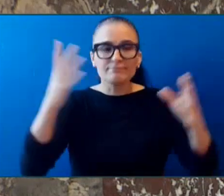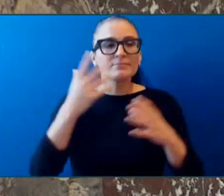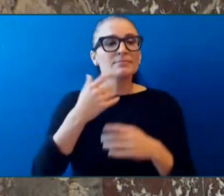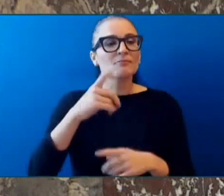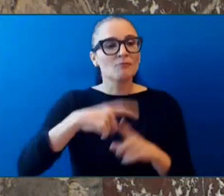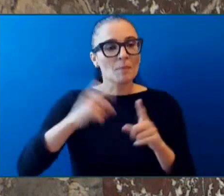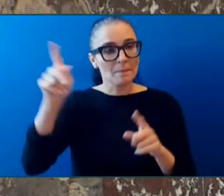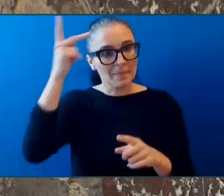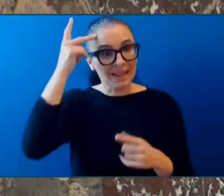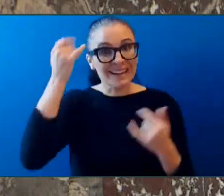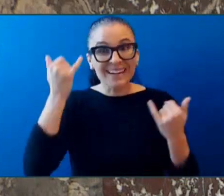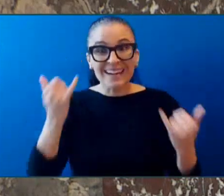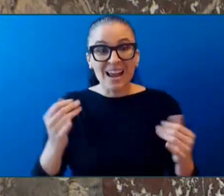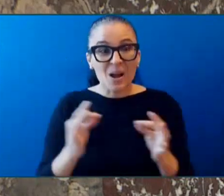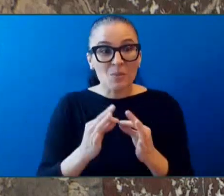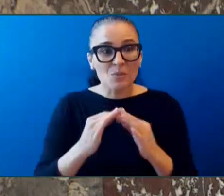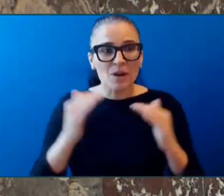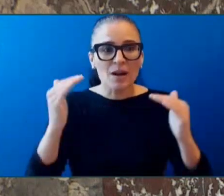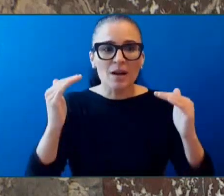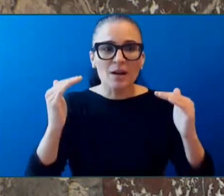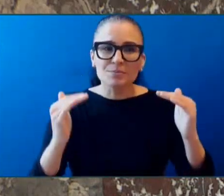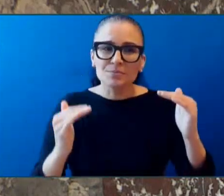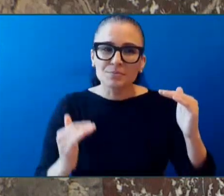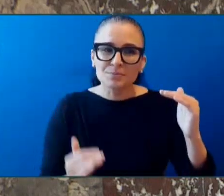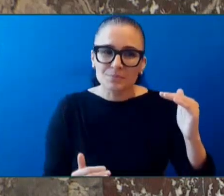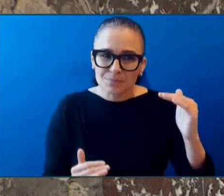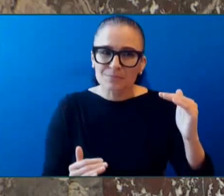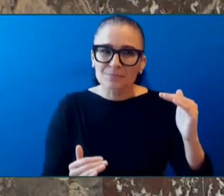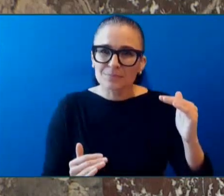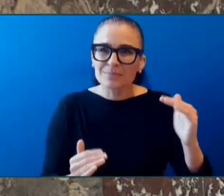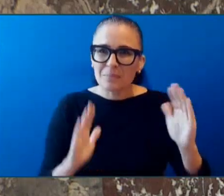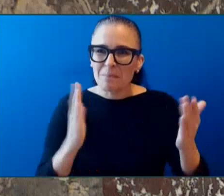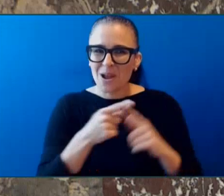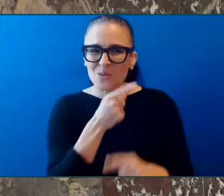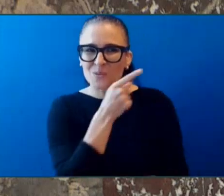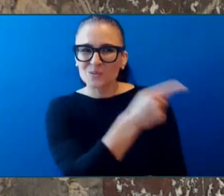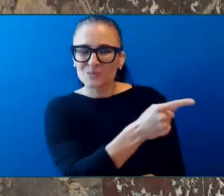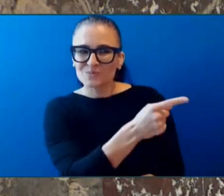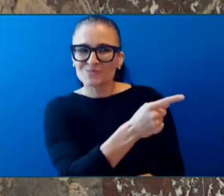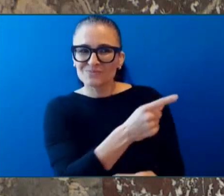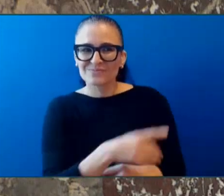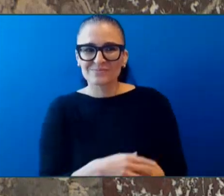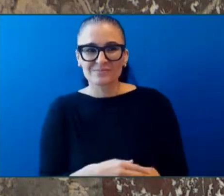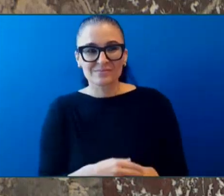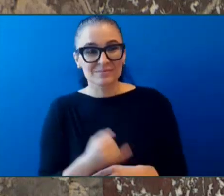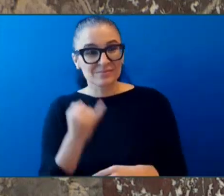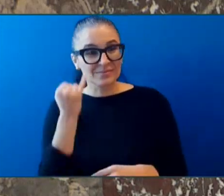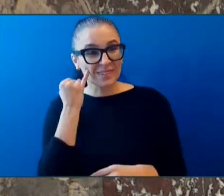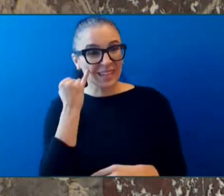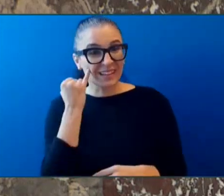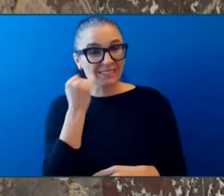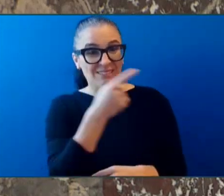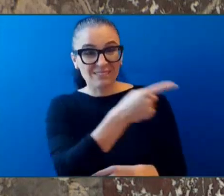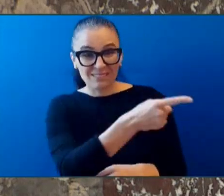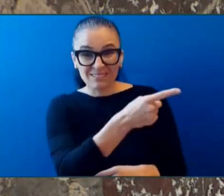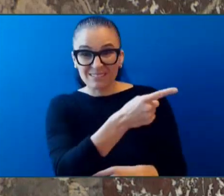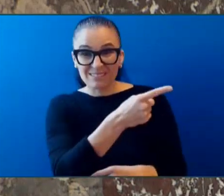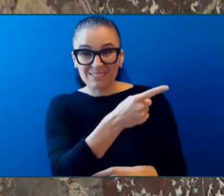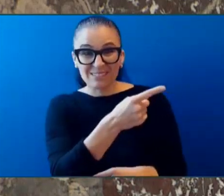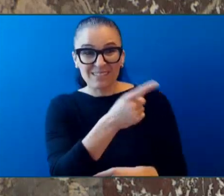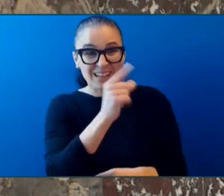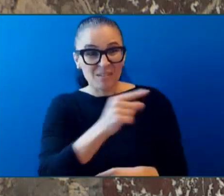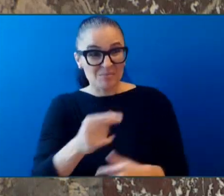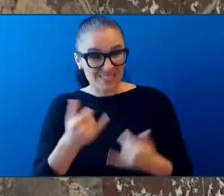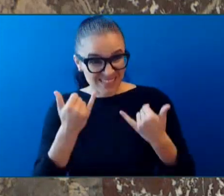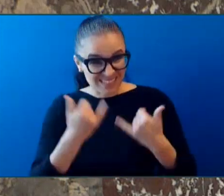plans. If they were still in government, the average family would be paying $140 more a year in BC Hydro. So this member